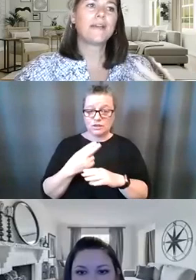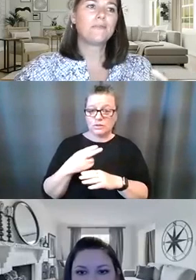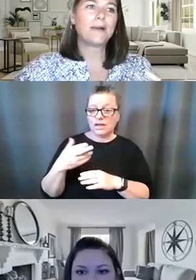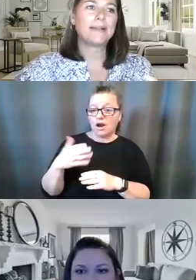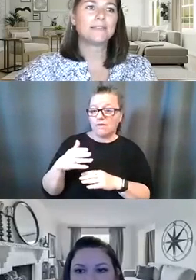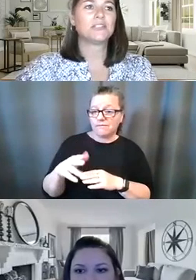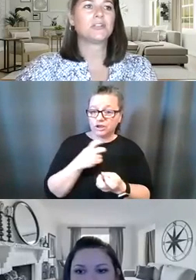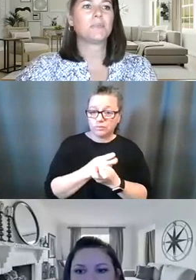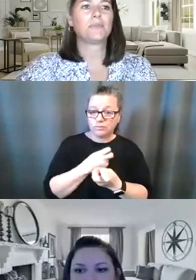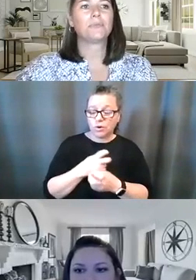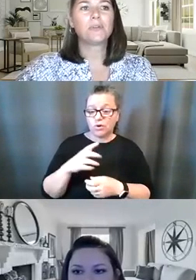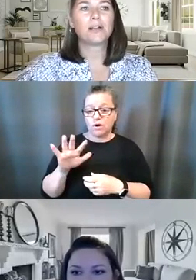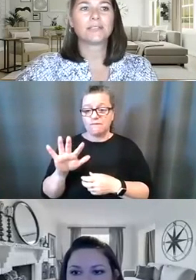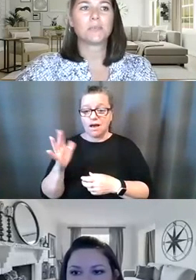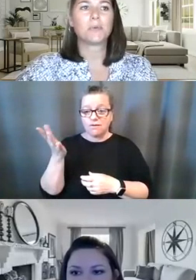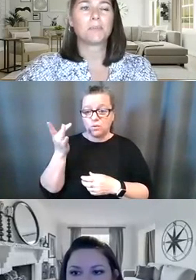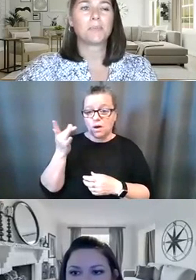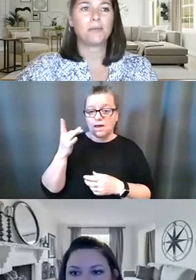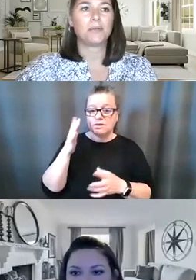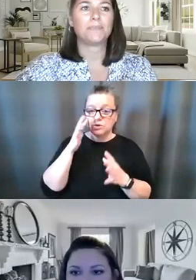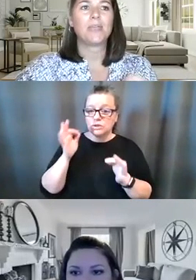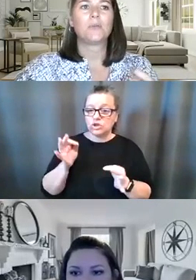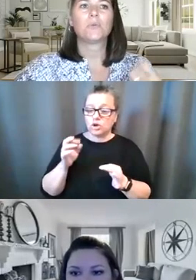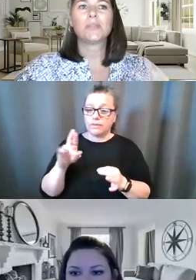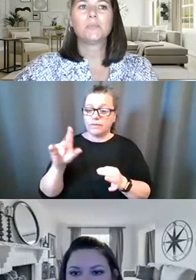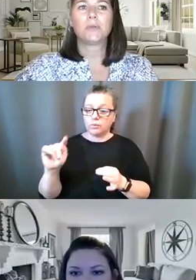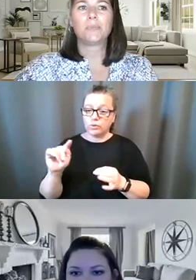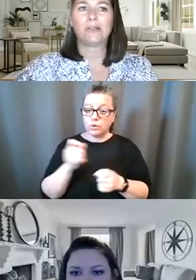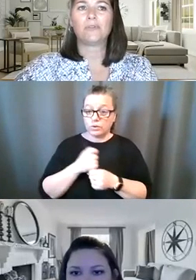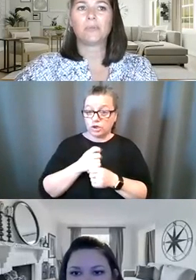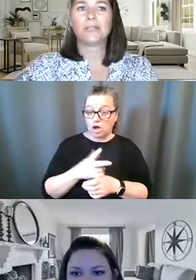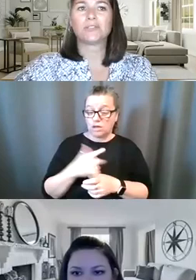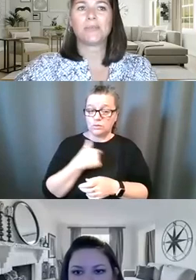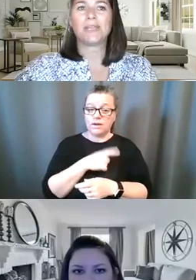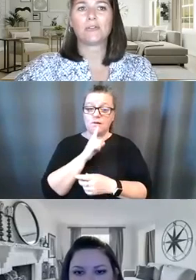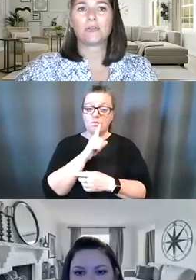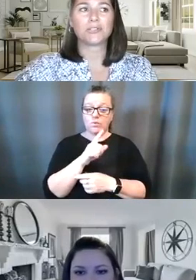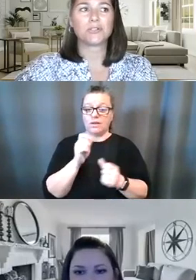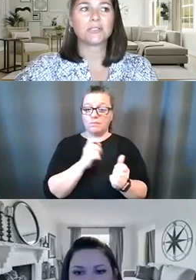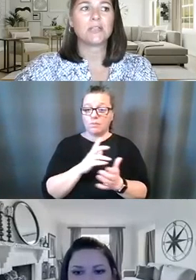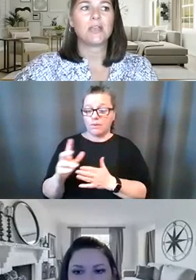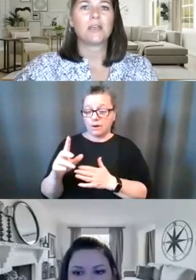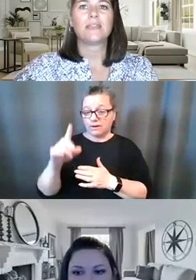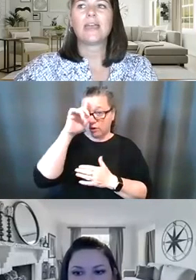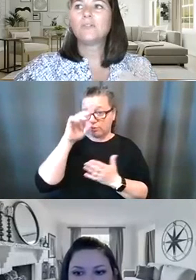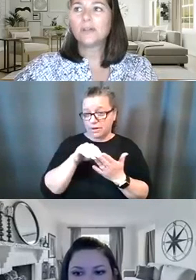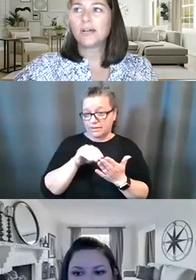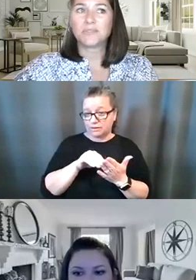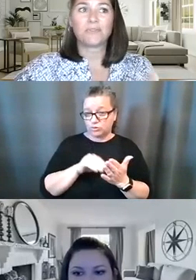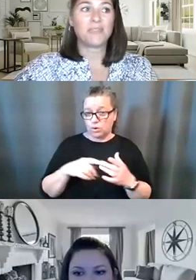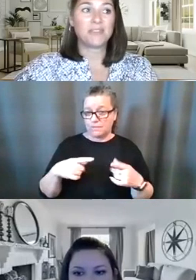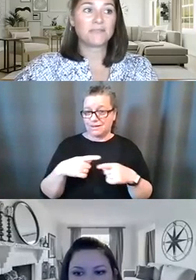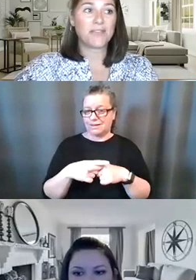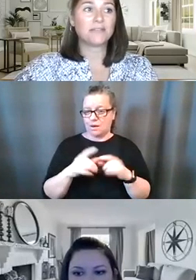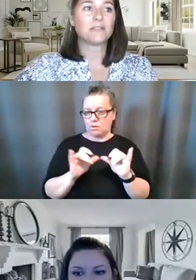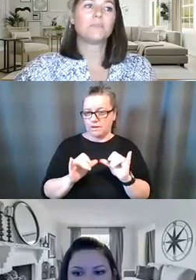or 5 whys to determine the root cause of the problem, we're really preparing for brainstorming countermeasures. The outcomes